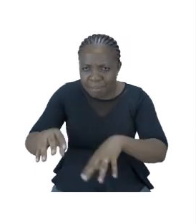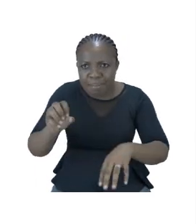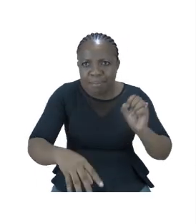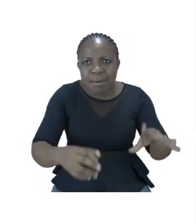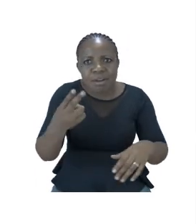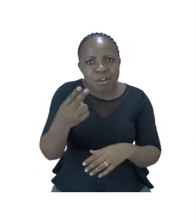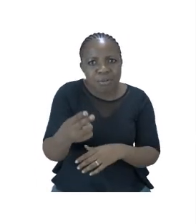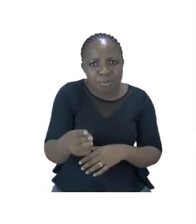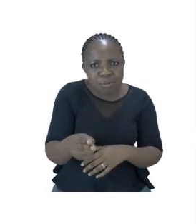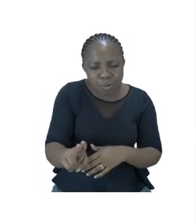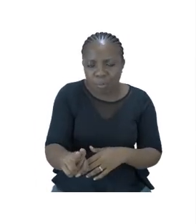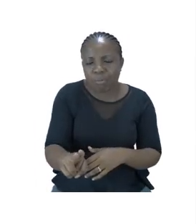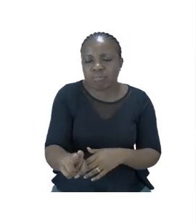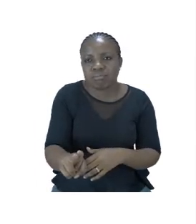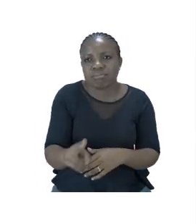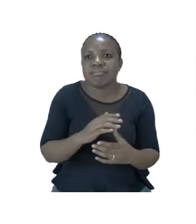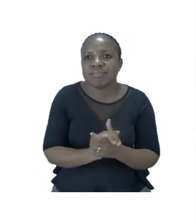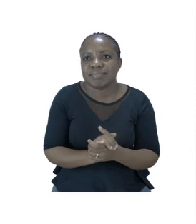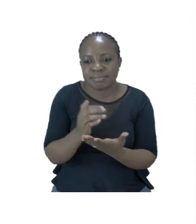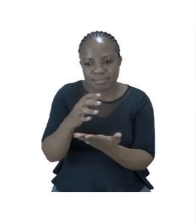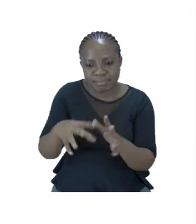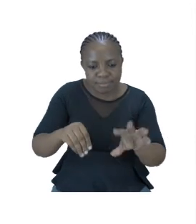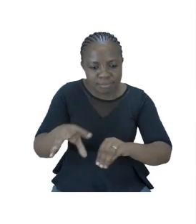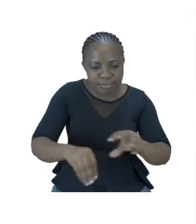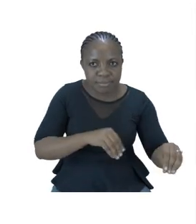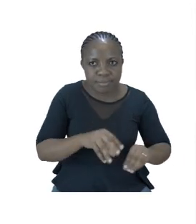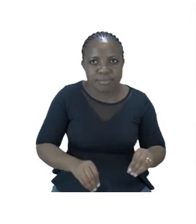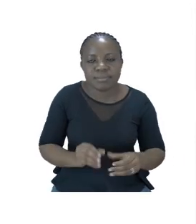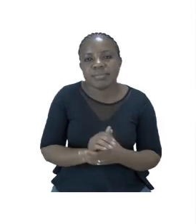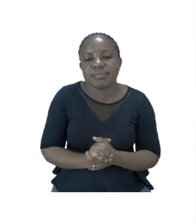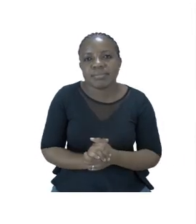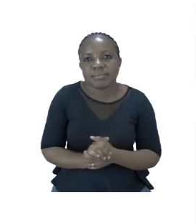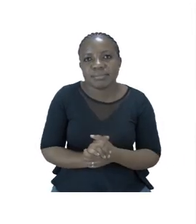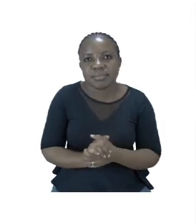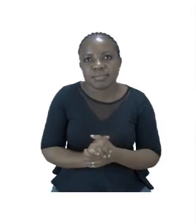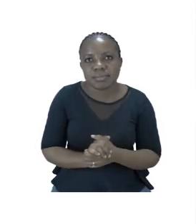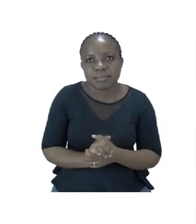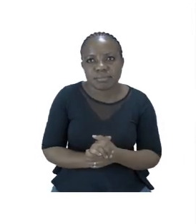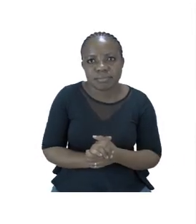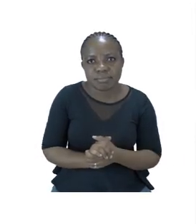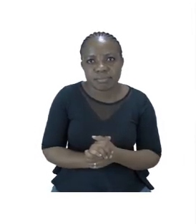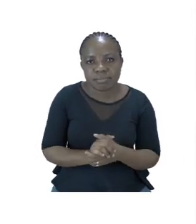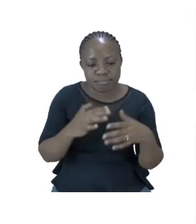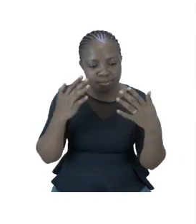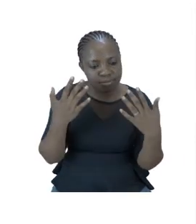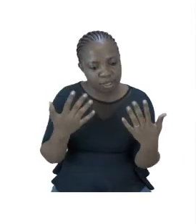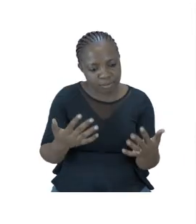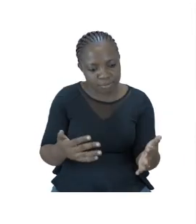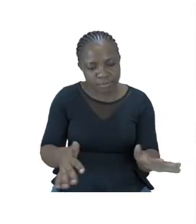glue anywhere. And once you are done with that you will be done with the exercise.